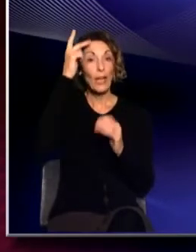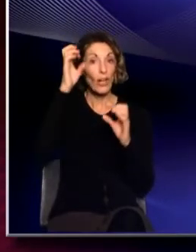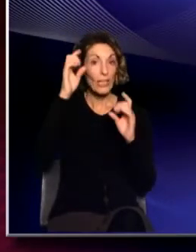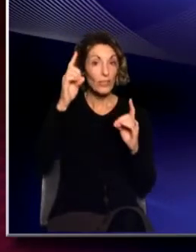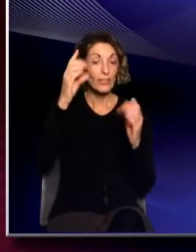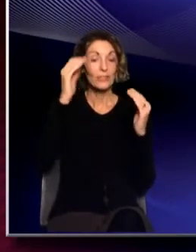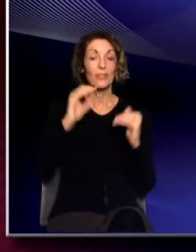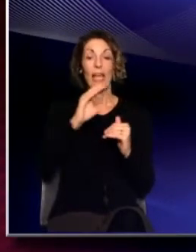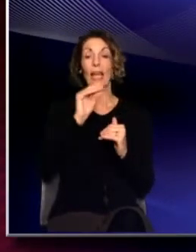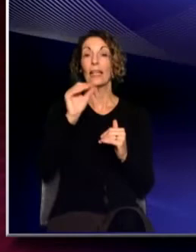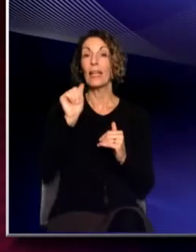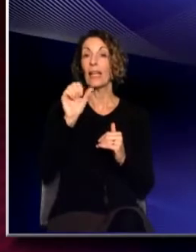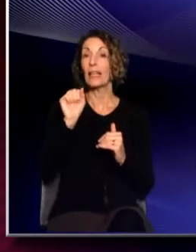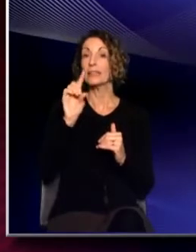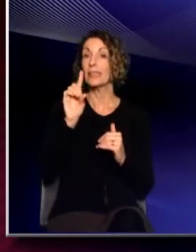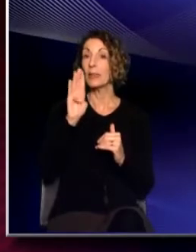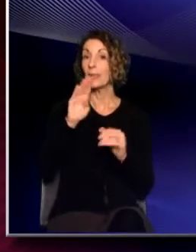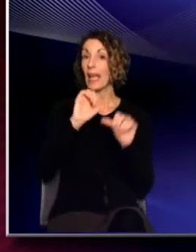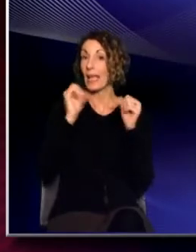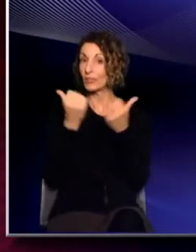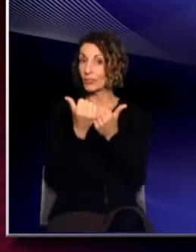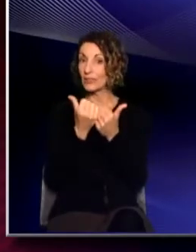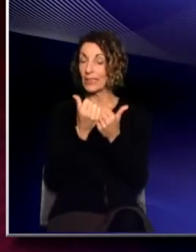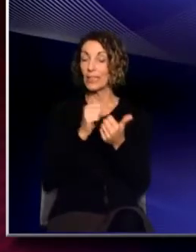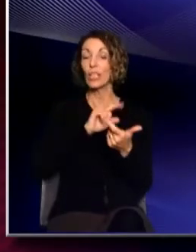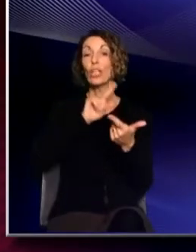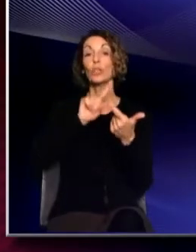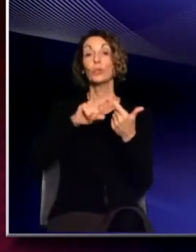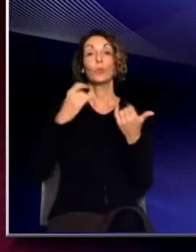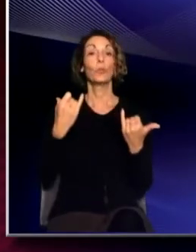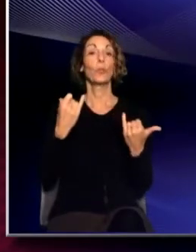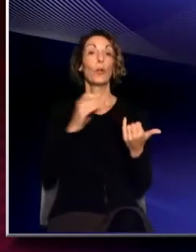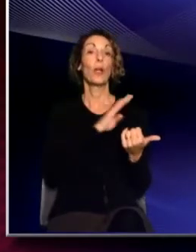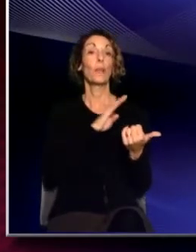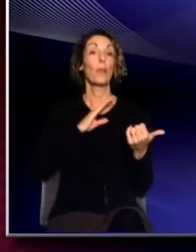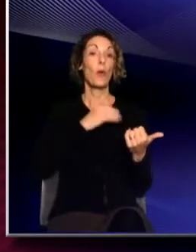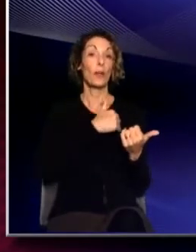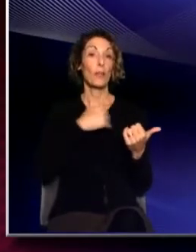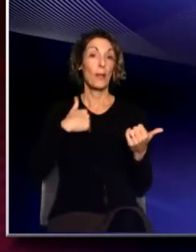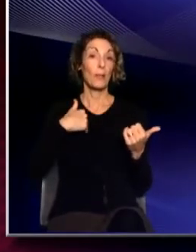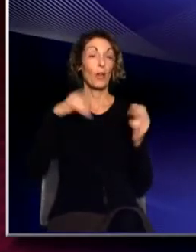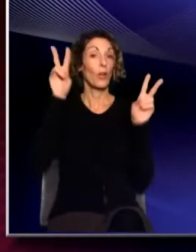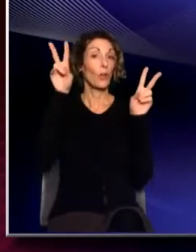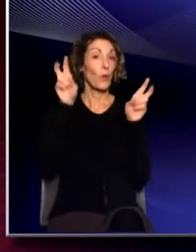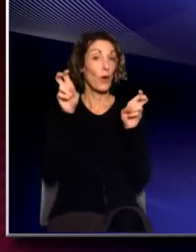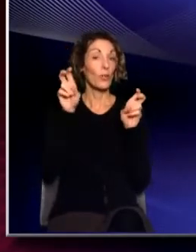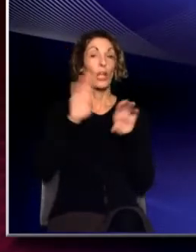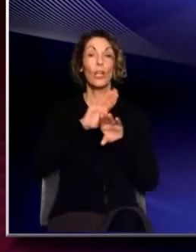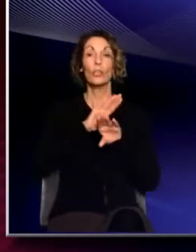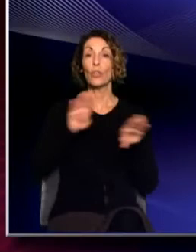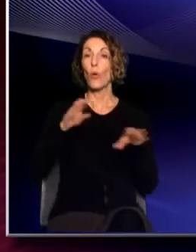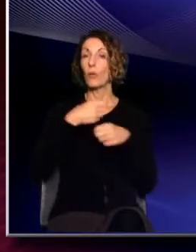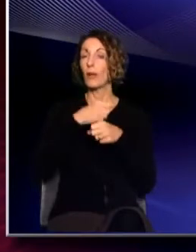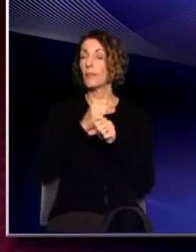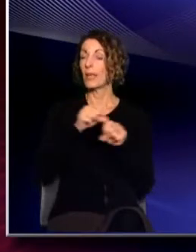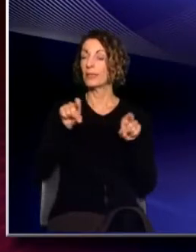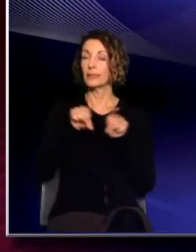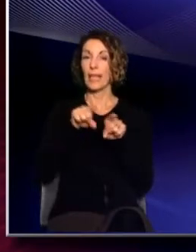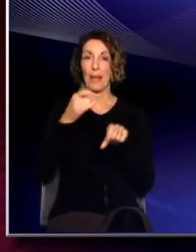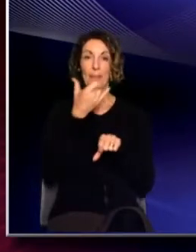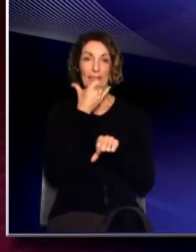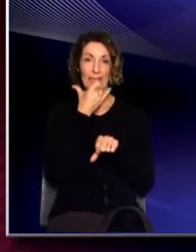ASDB agency. To the current board members, quote, don't make the same